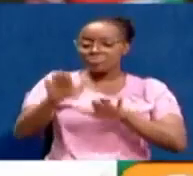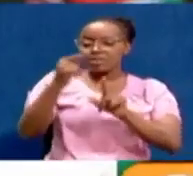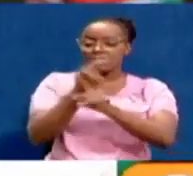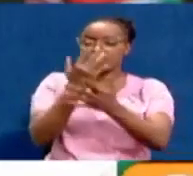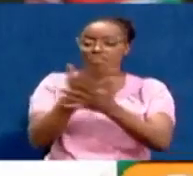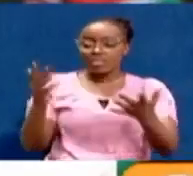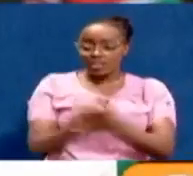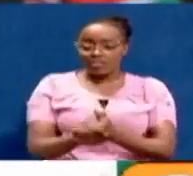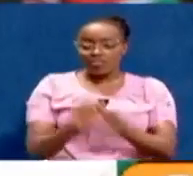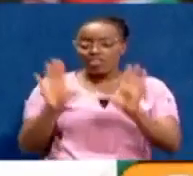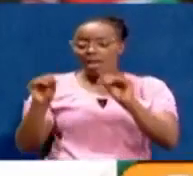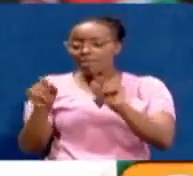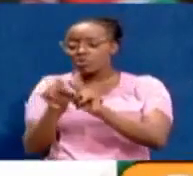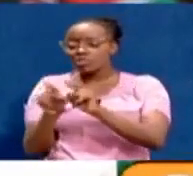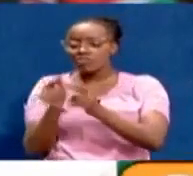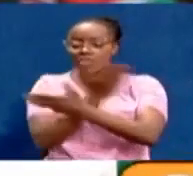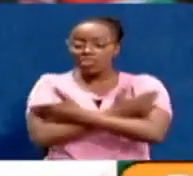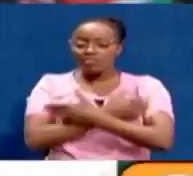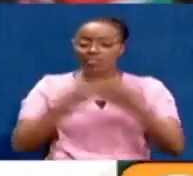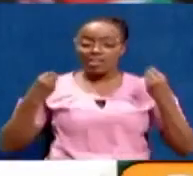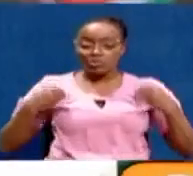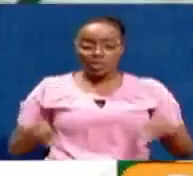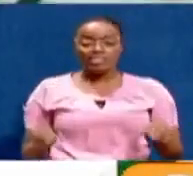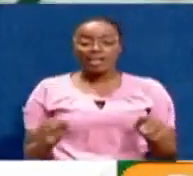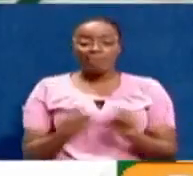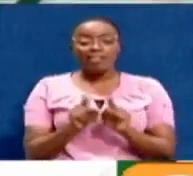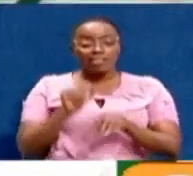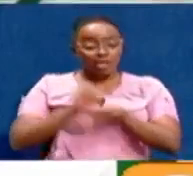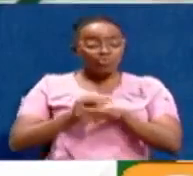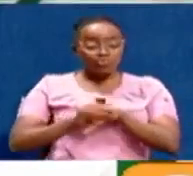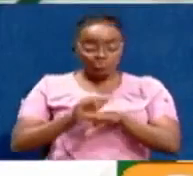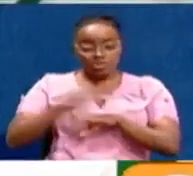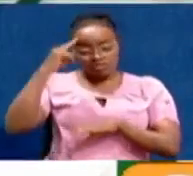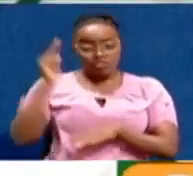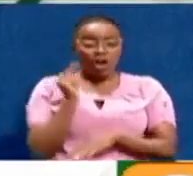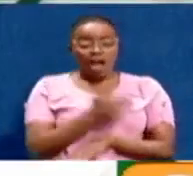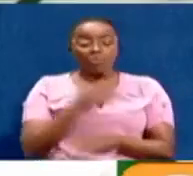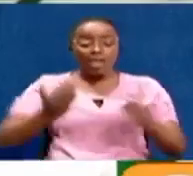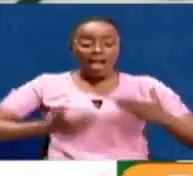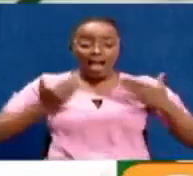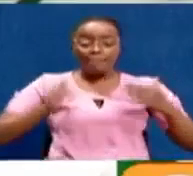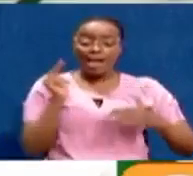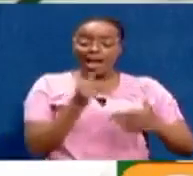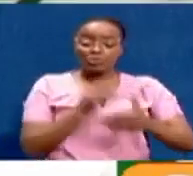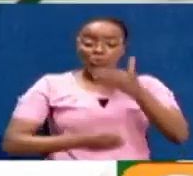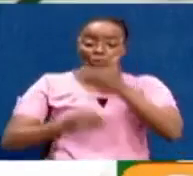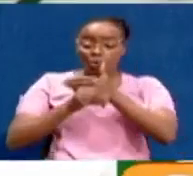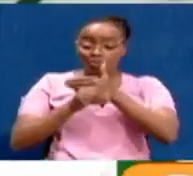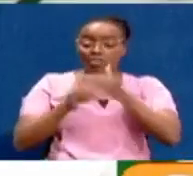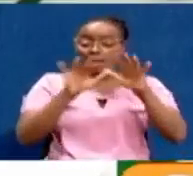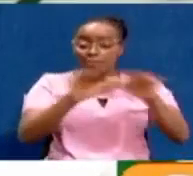things like the pillows, the shirts, the dress, and all that. And it was a good marketing for us. And we are happy that at least we have also increased the marketing of